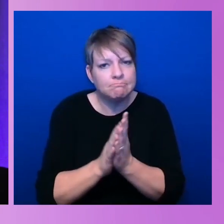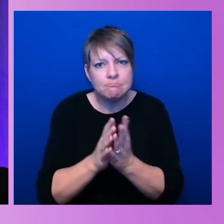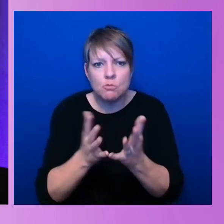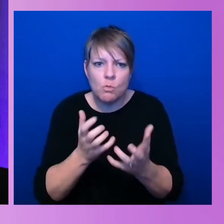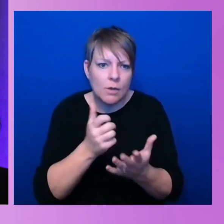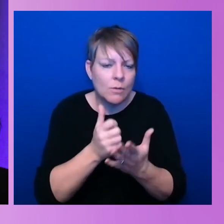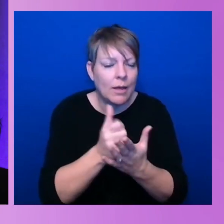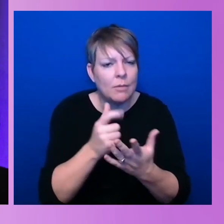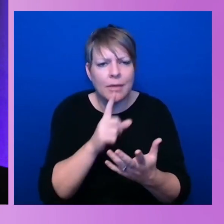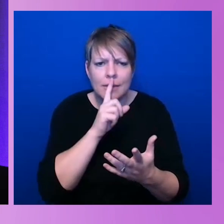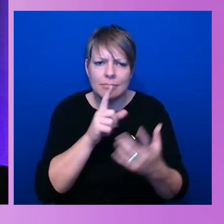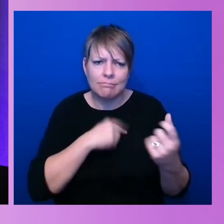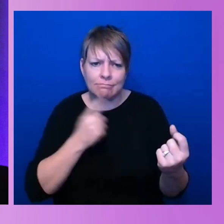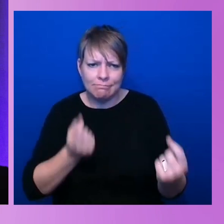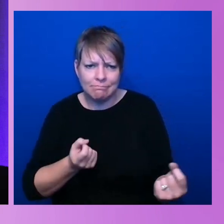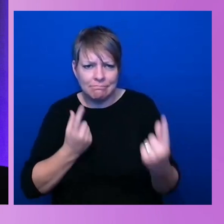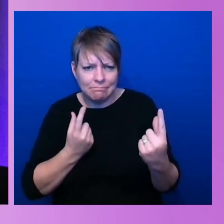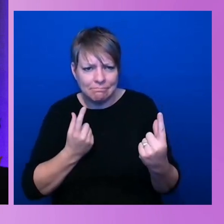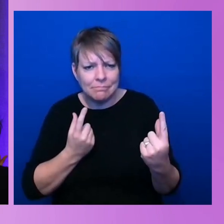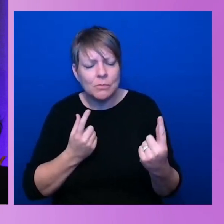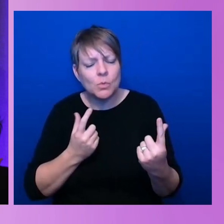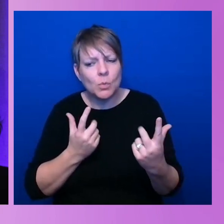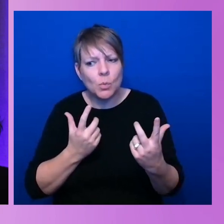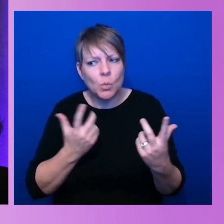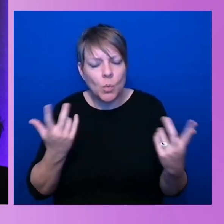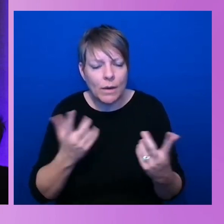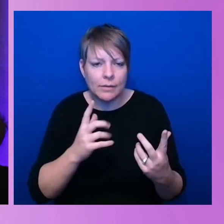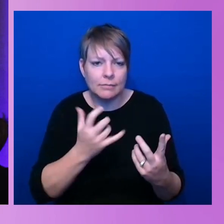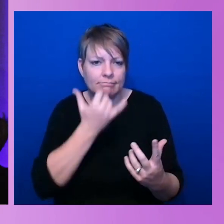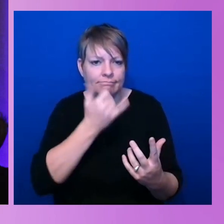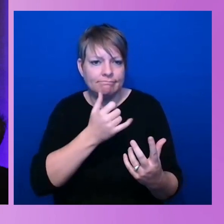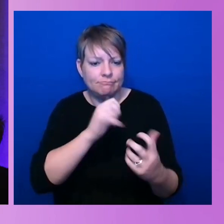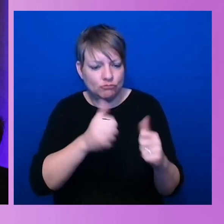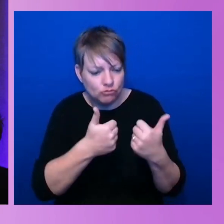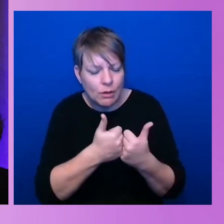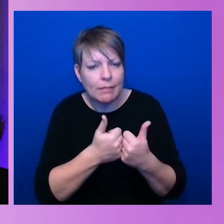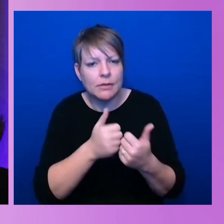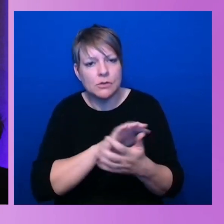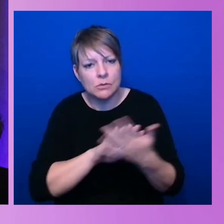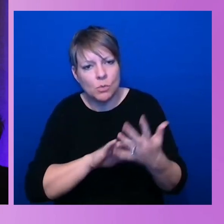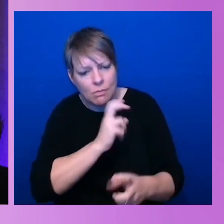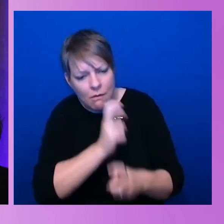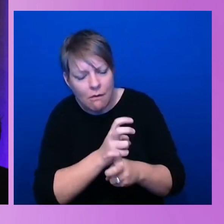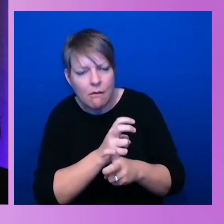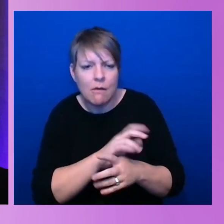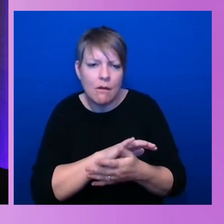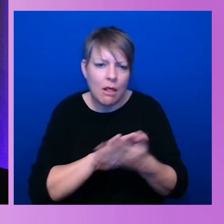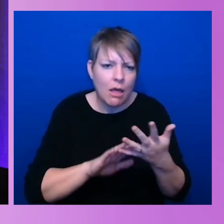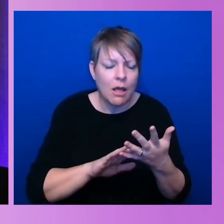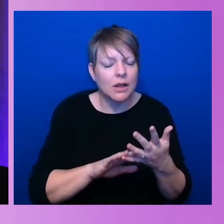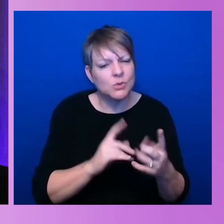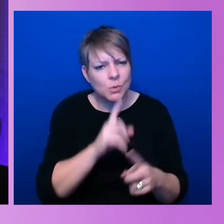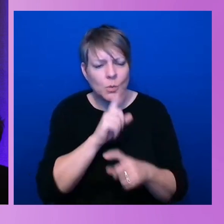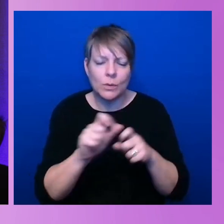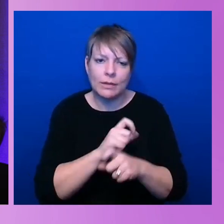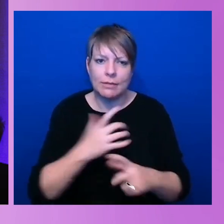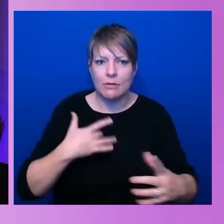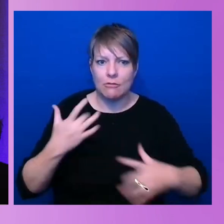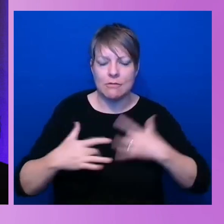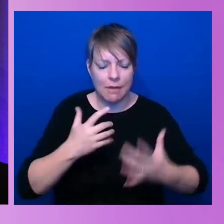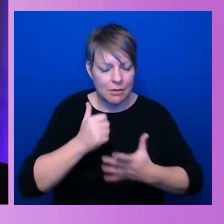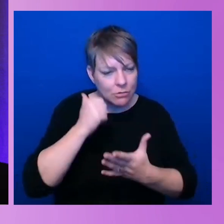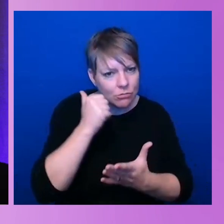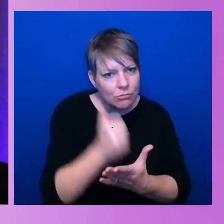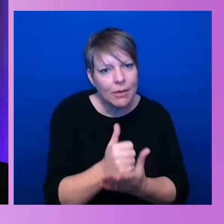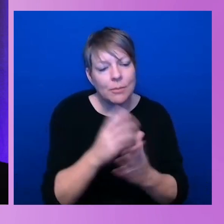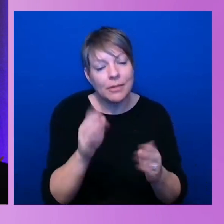empathy for what makes it difficult to use the products as they currently stand. And so they're very excited to help us, and they give us a